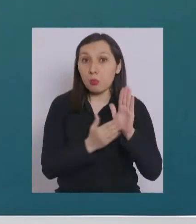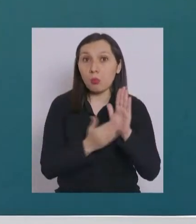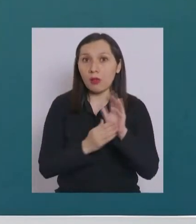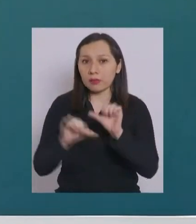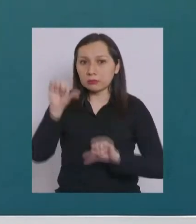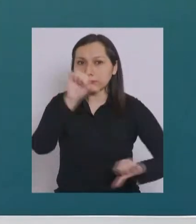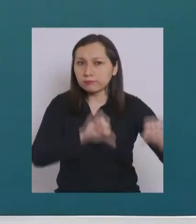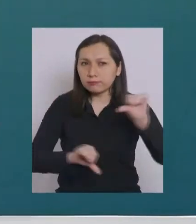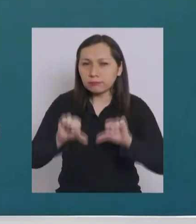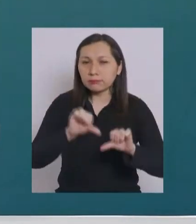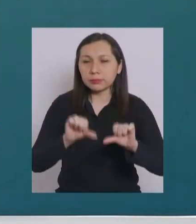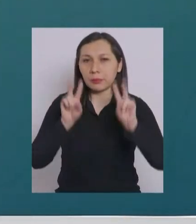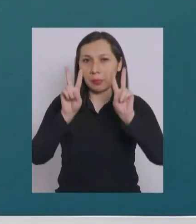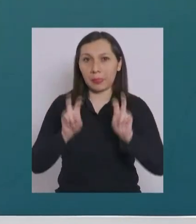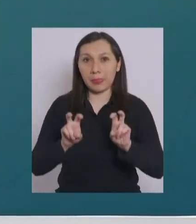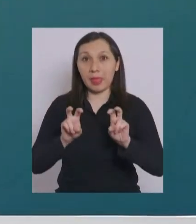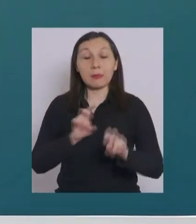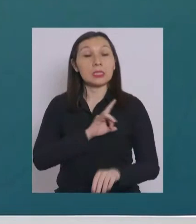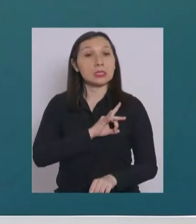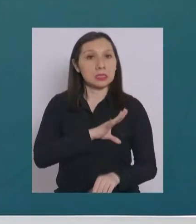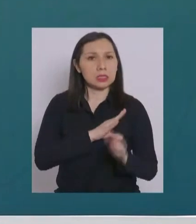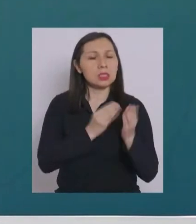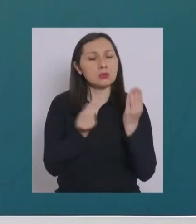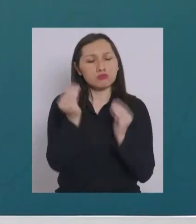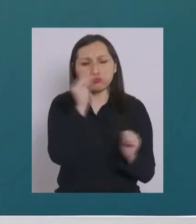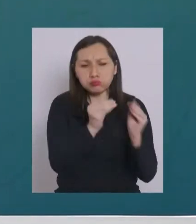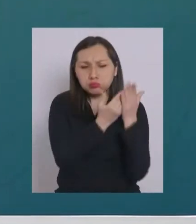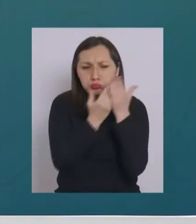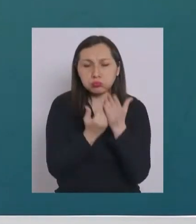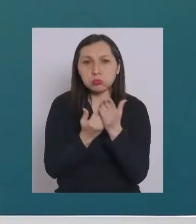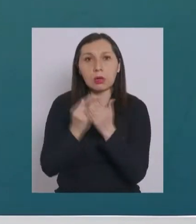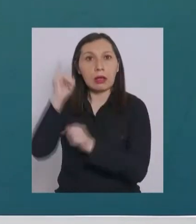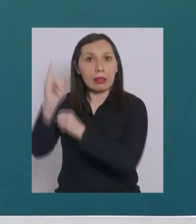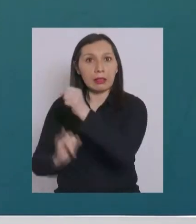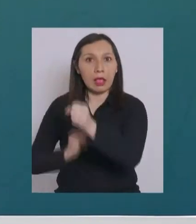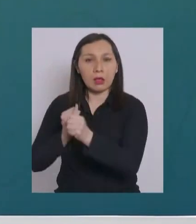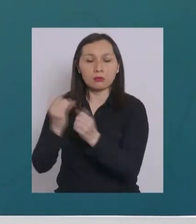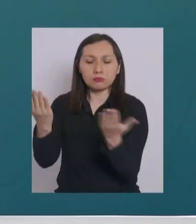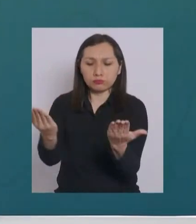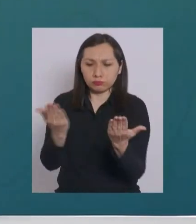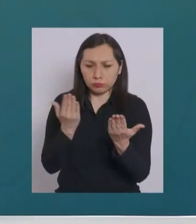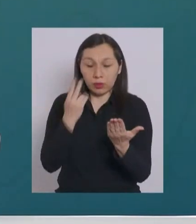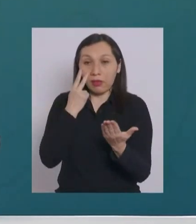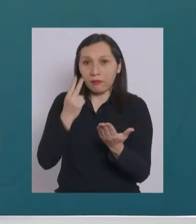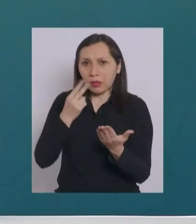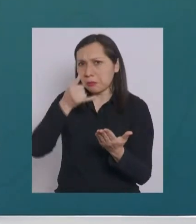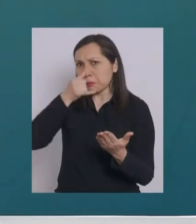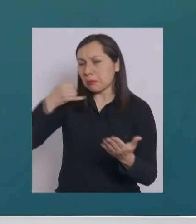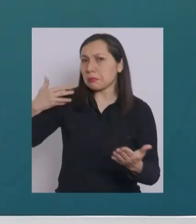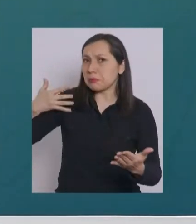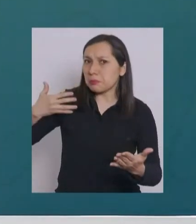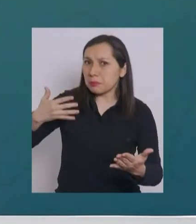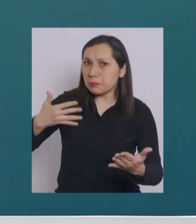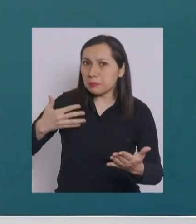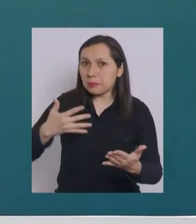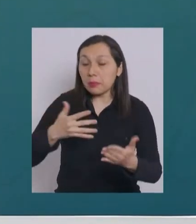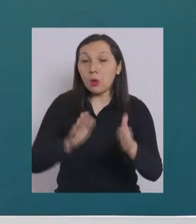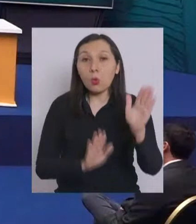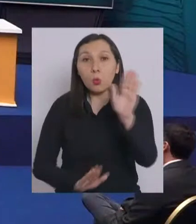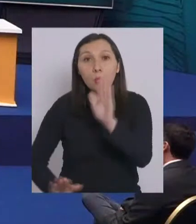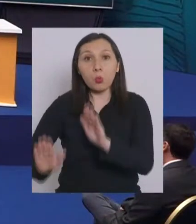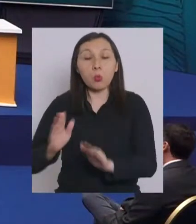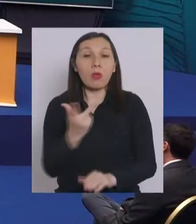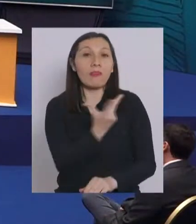Nevertheless, scientific evidence, both of a Chilean origin as well as international origin, show that with